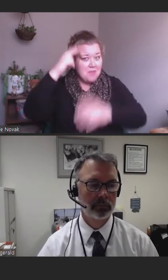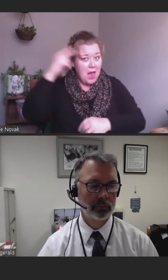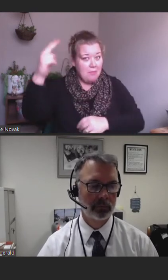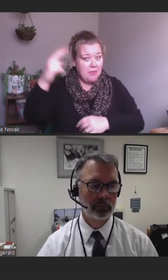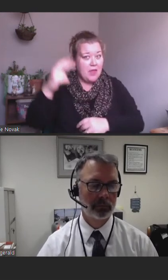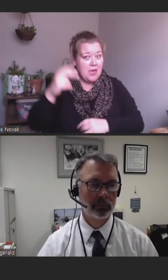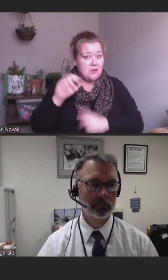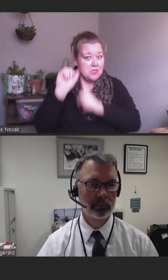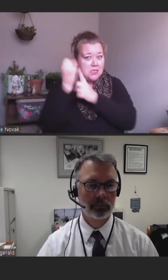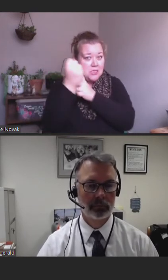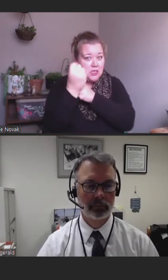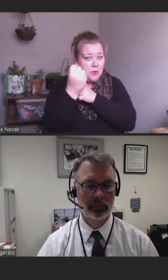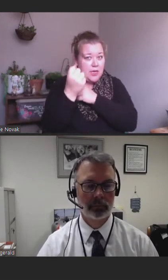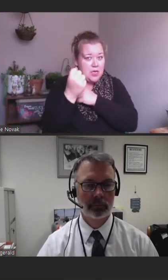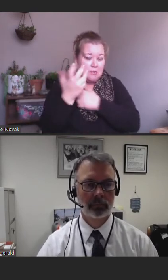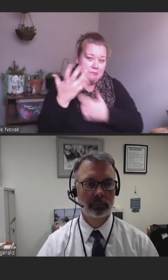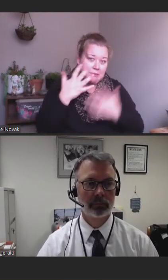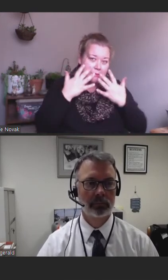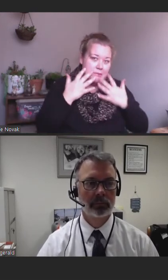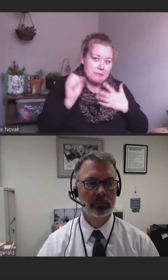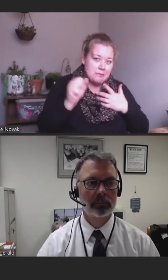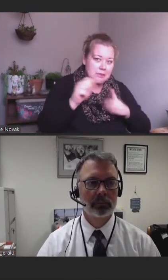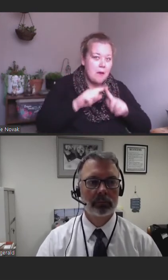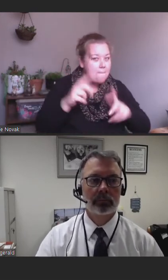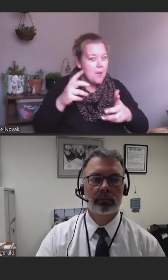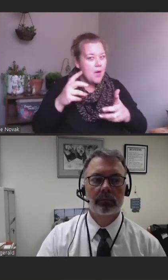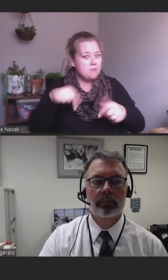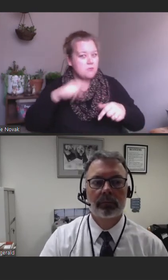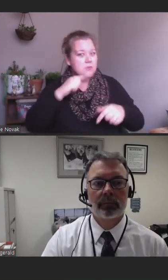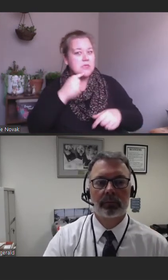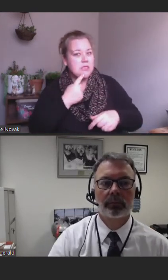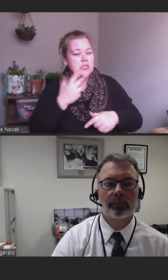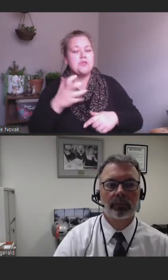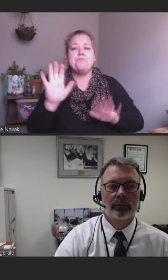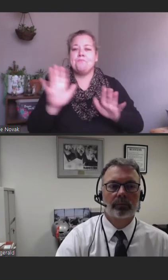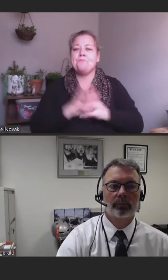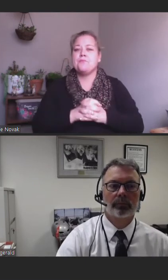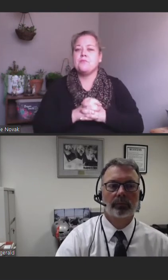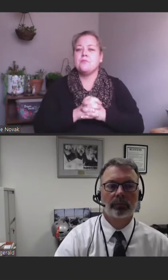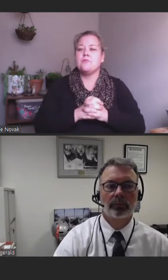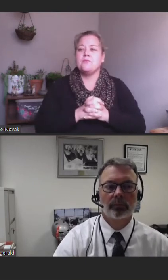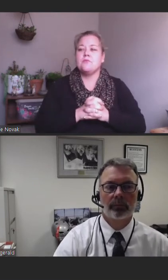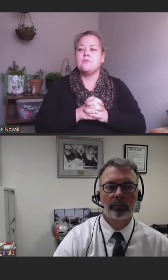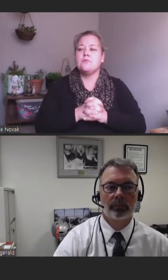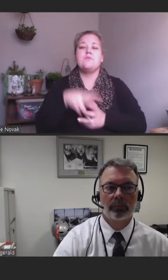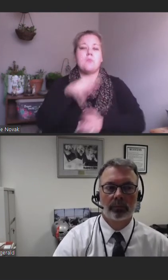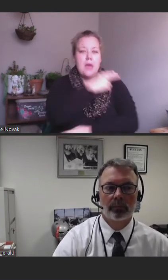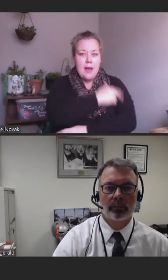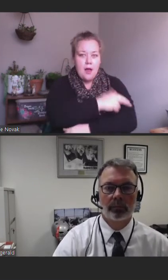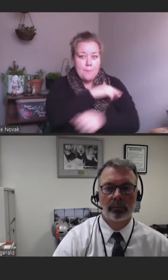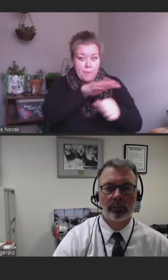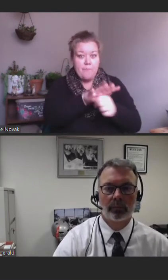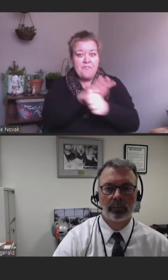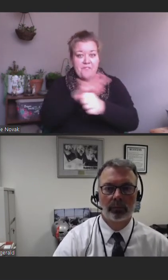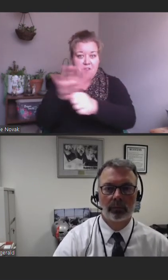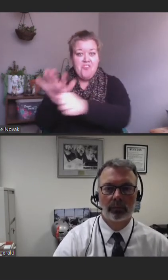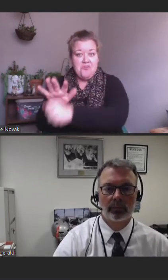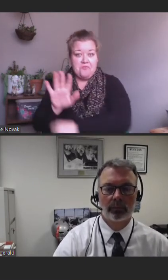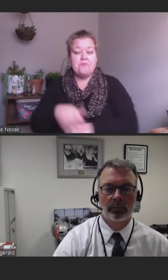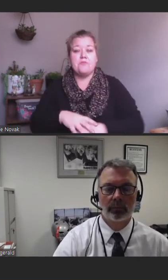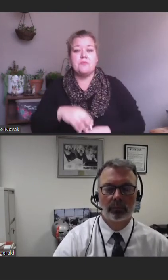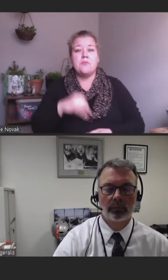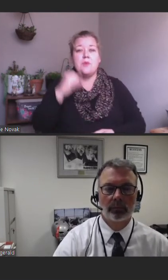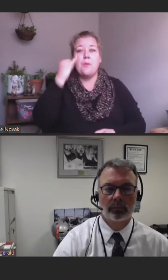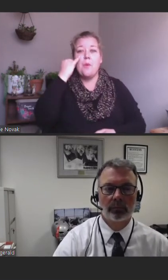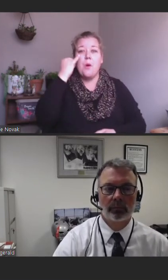think it matches the serious tone of today's briefing. With hospitals as full as they are right now, hypothetically, let's say there's a